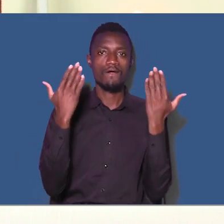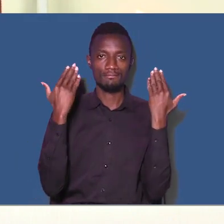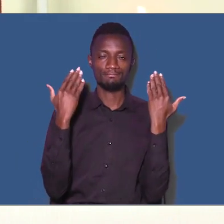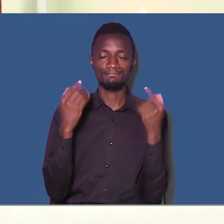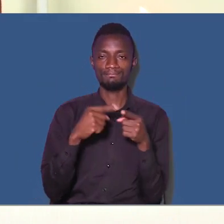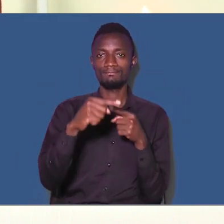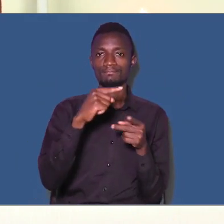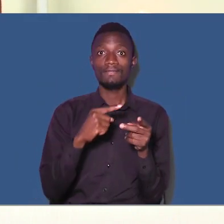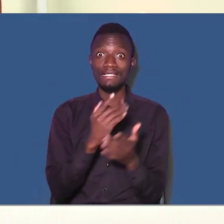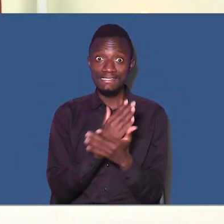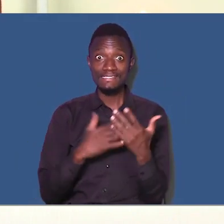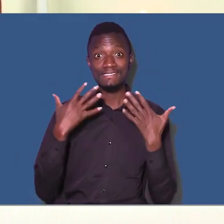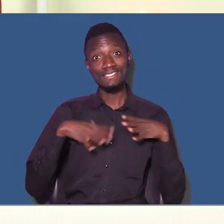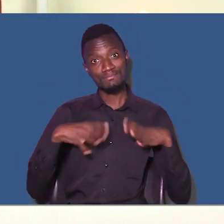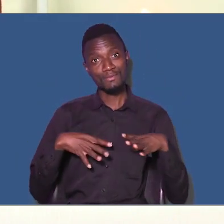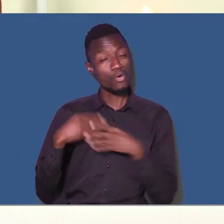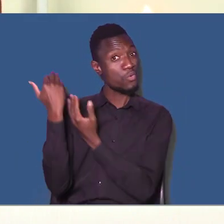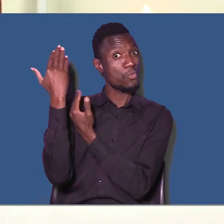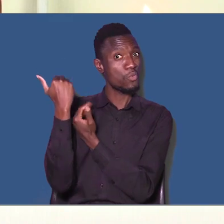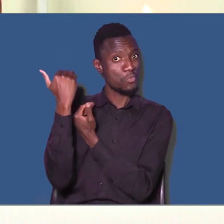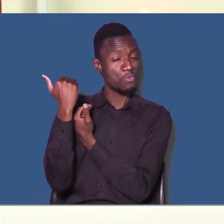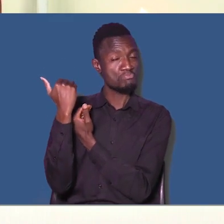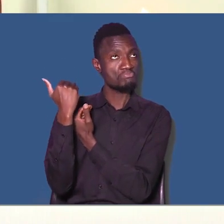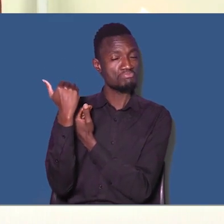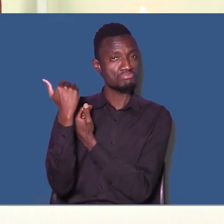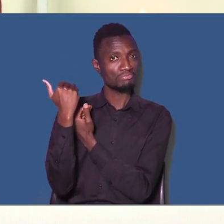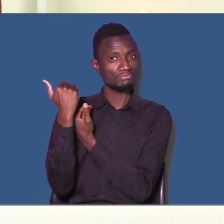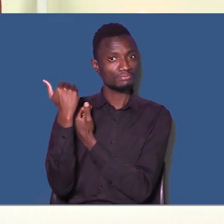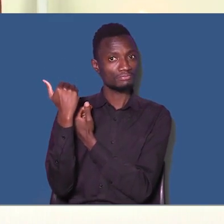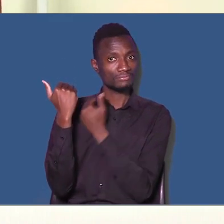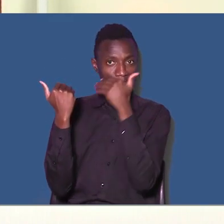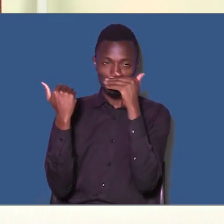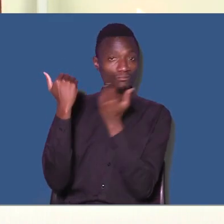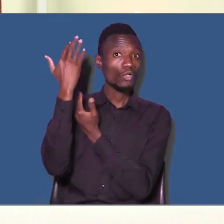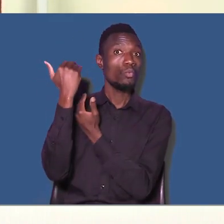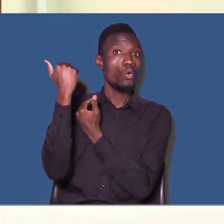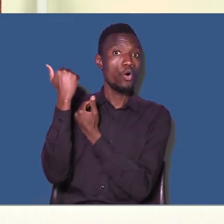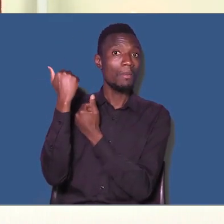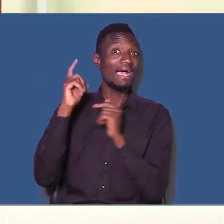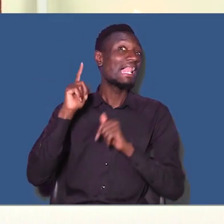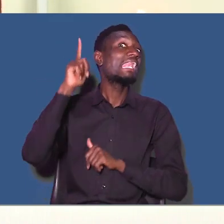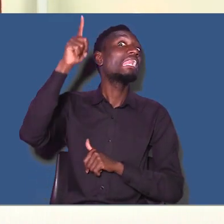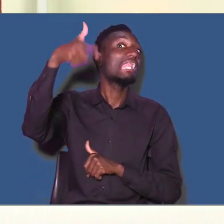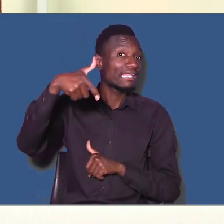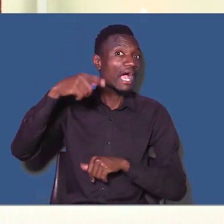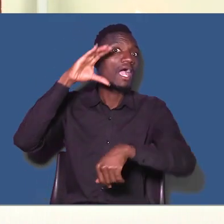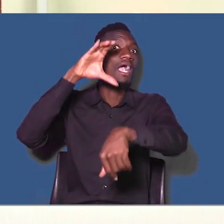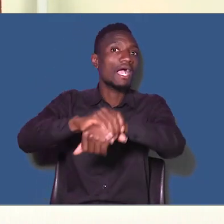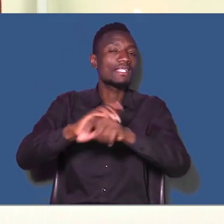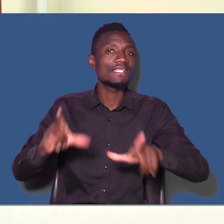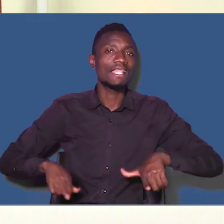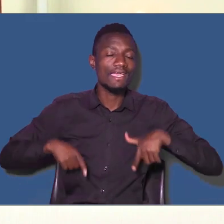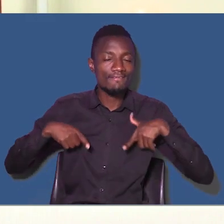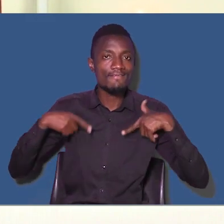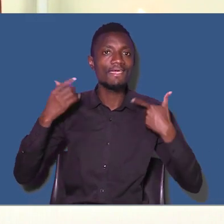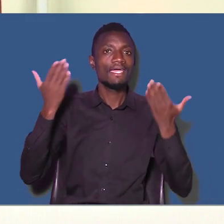Some people hope that they will receive eternal life, but John says we can know we have